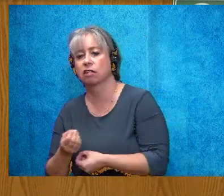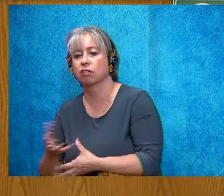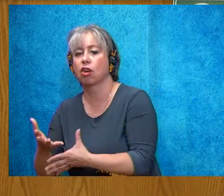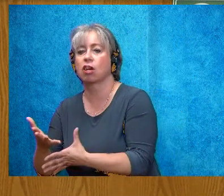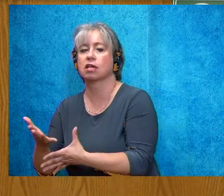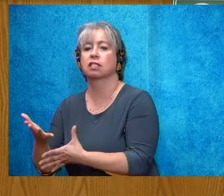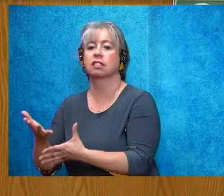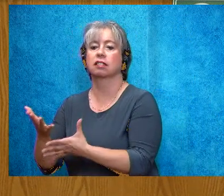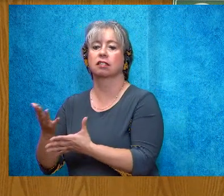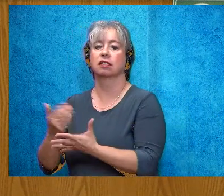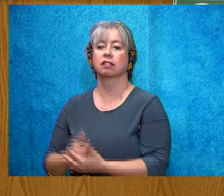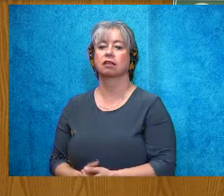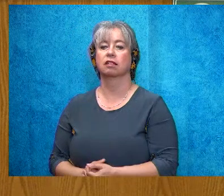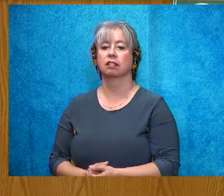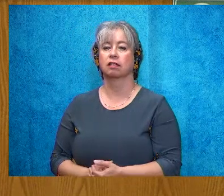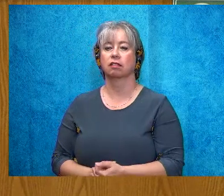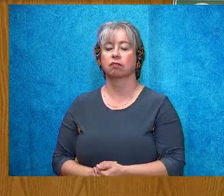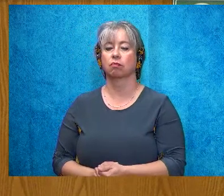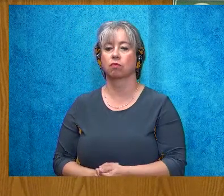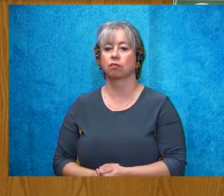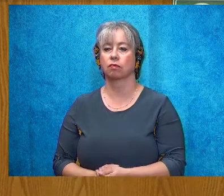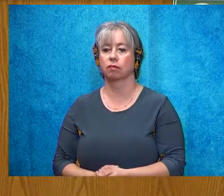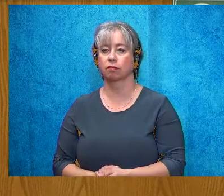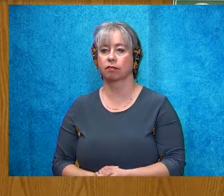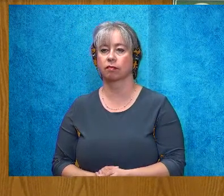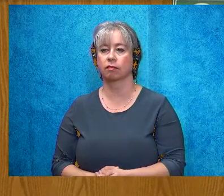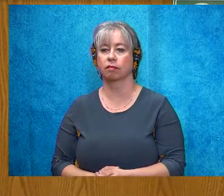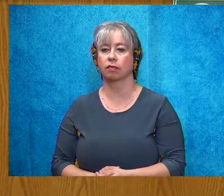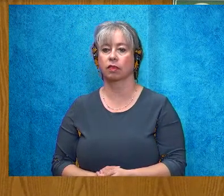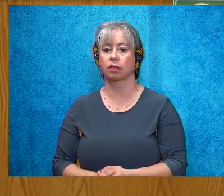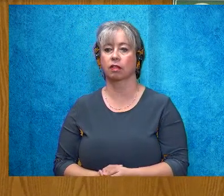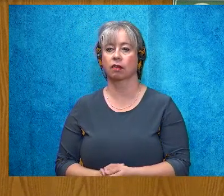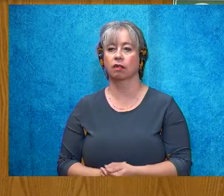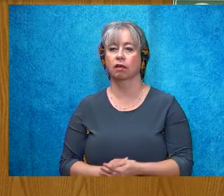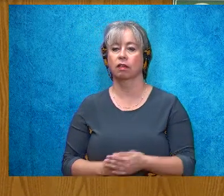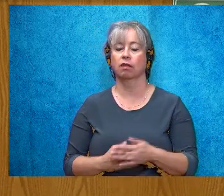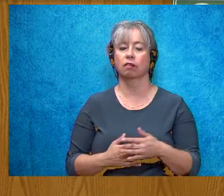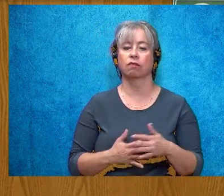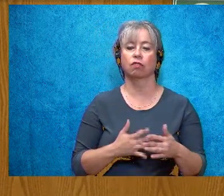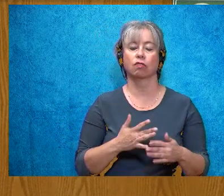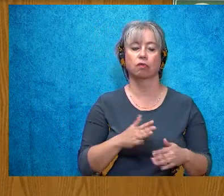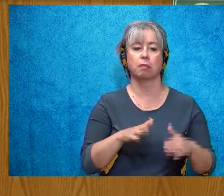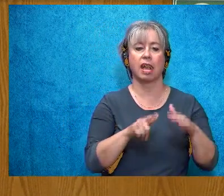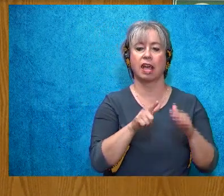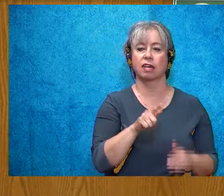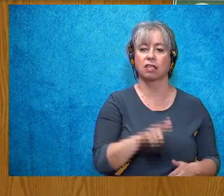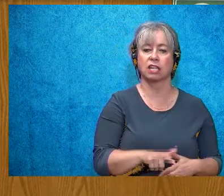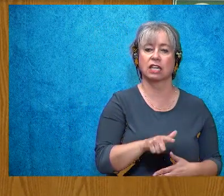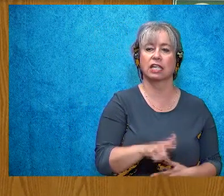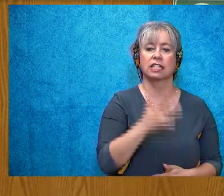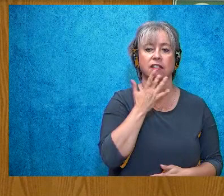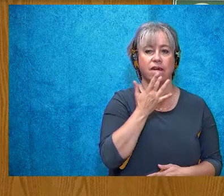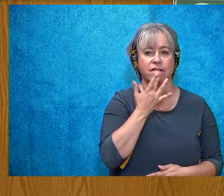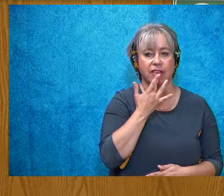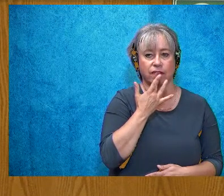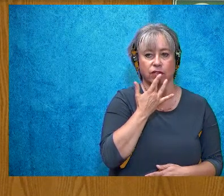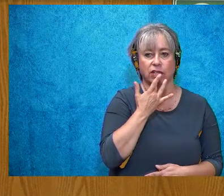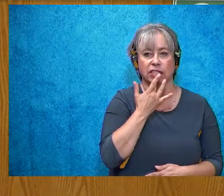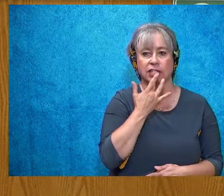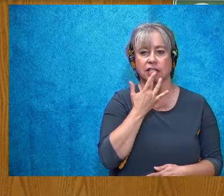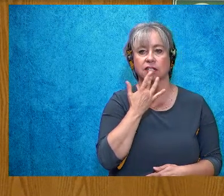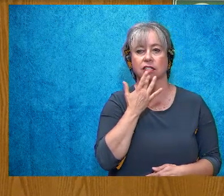in no particular order, actually in the order from my least favorite to my most favorite, let's start off